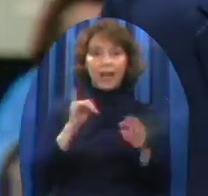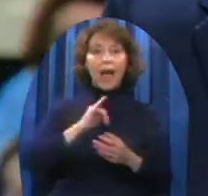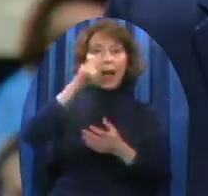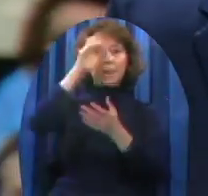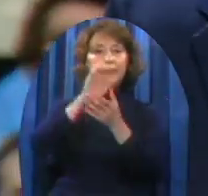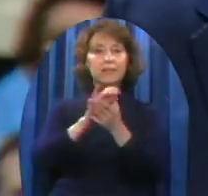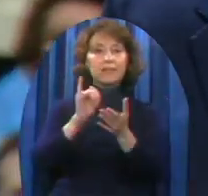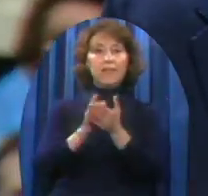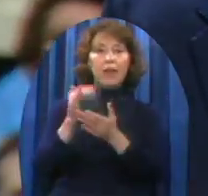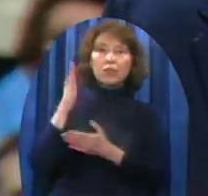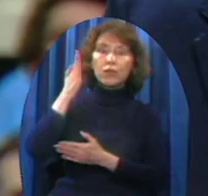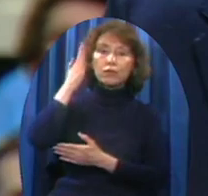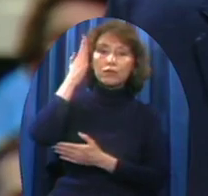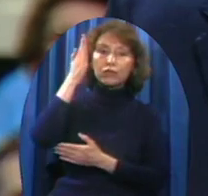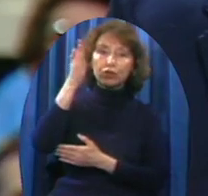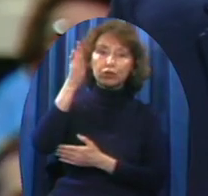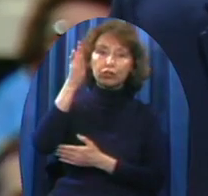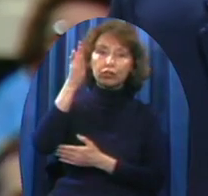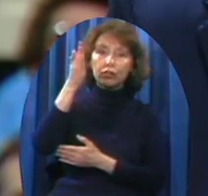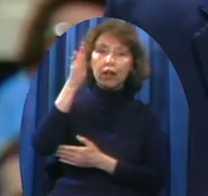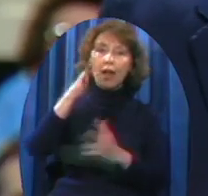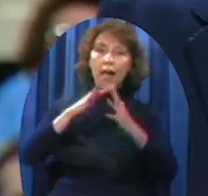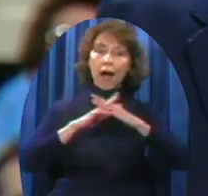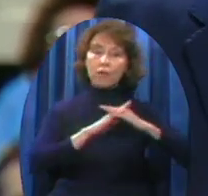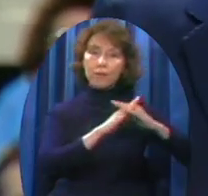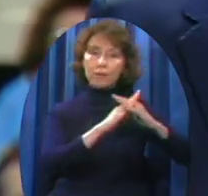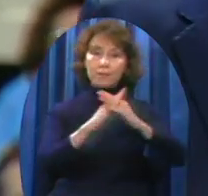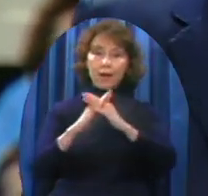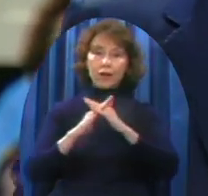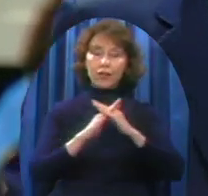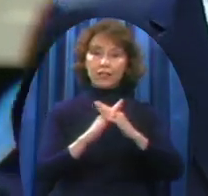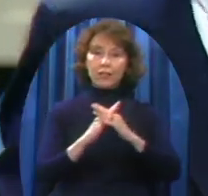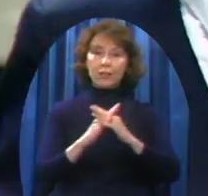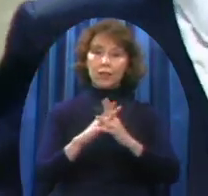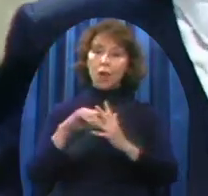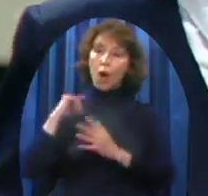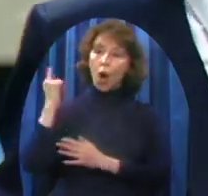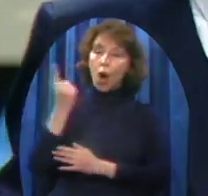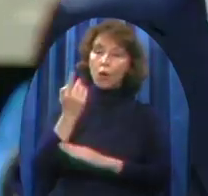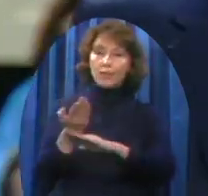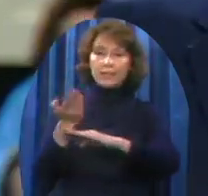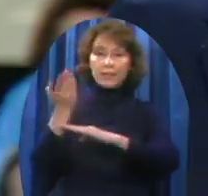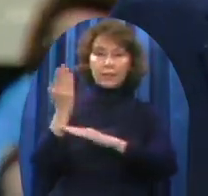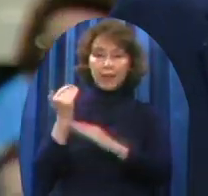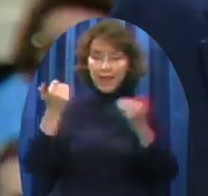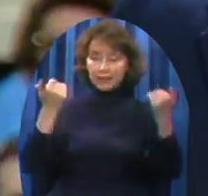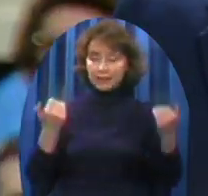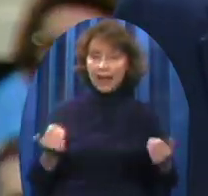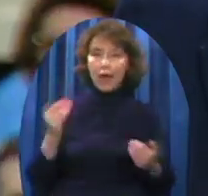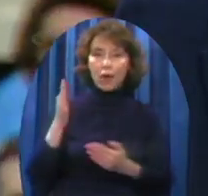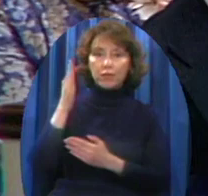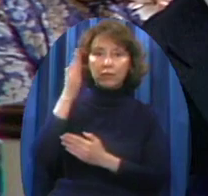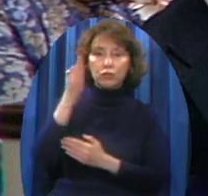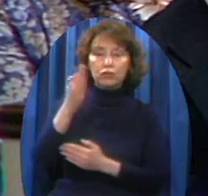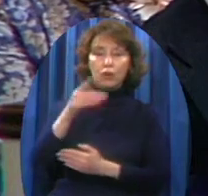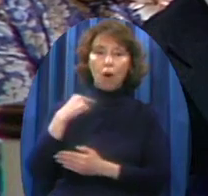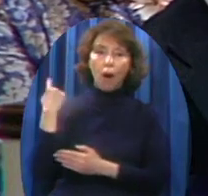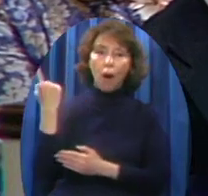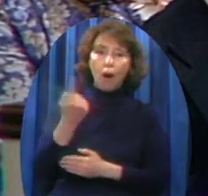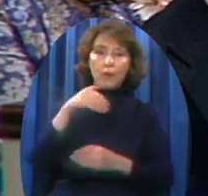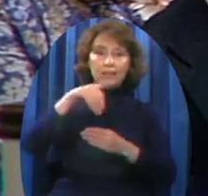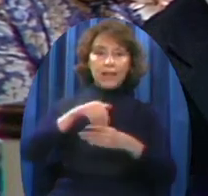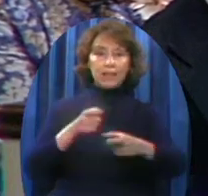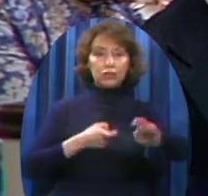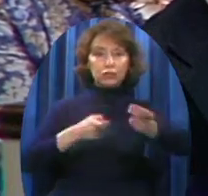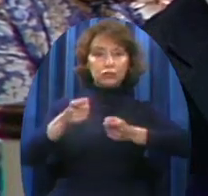the future of America has always been, is now, and ever shall be in the hands of the fathers.